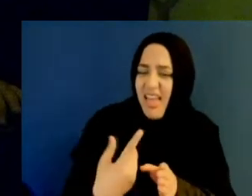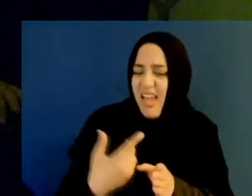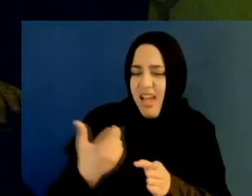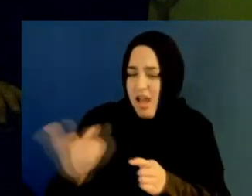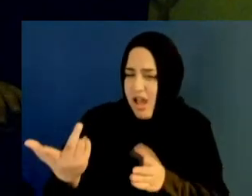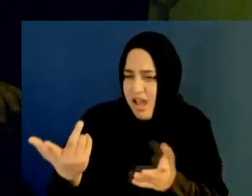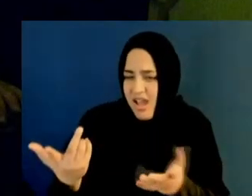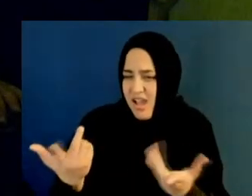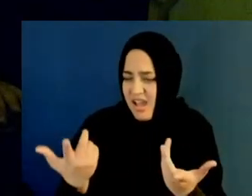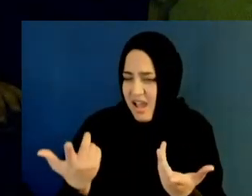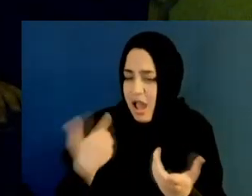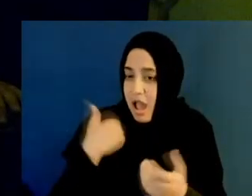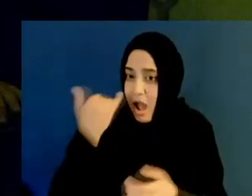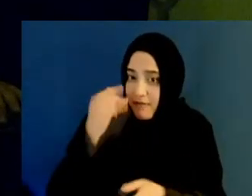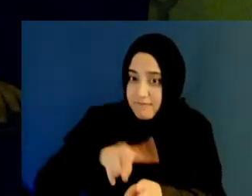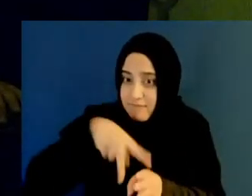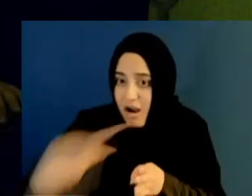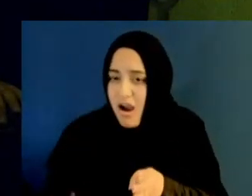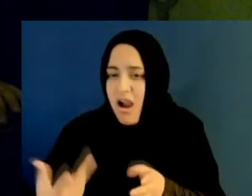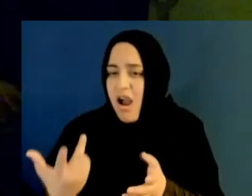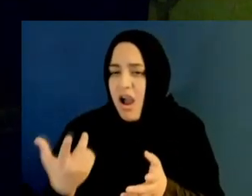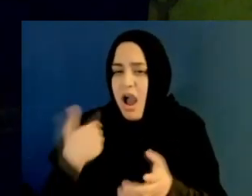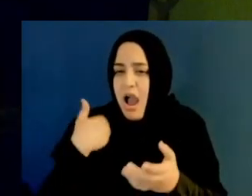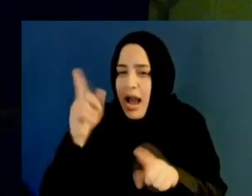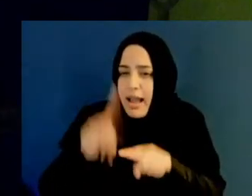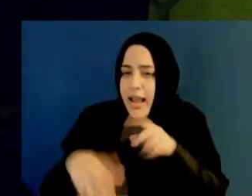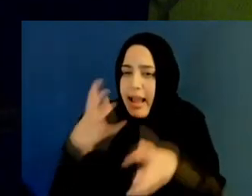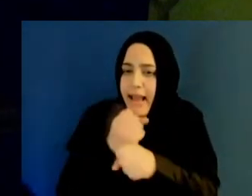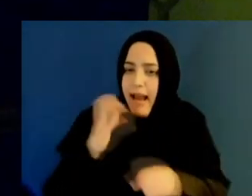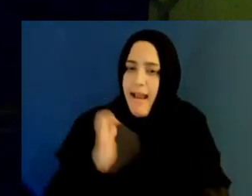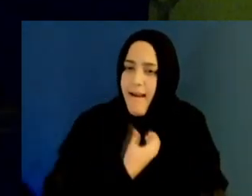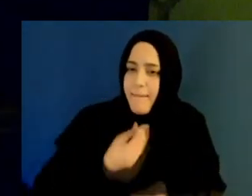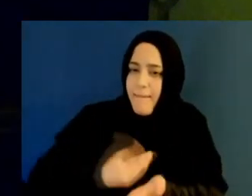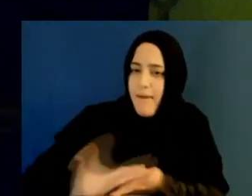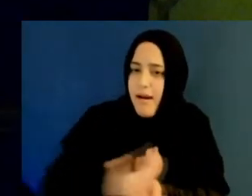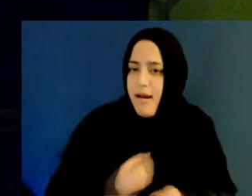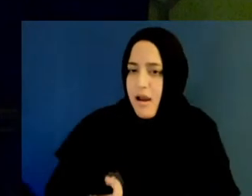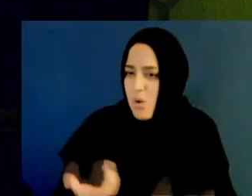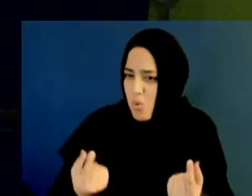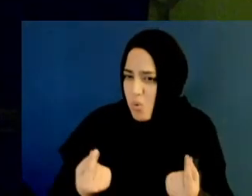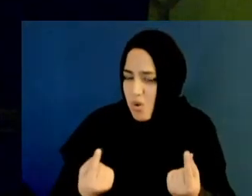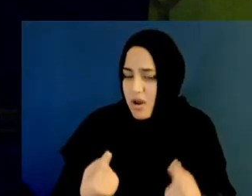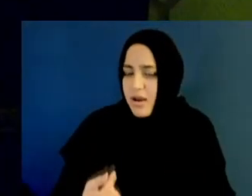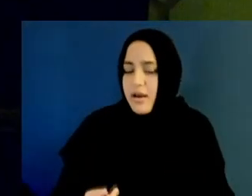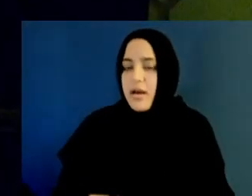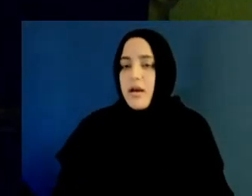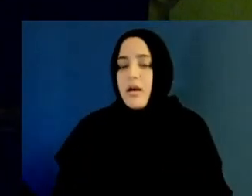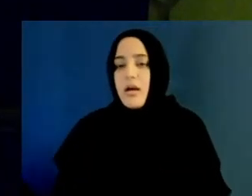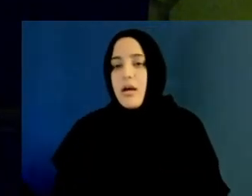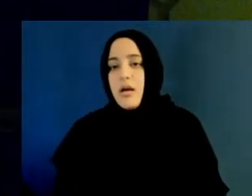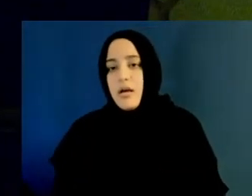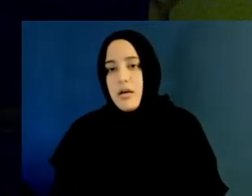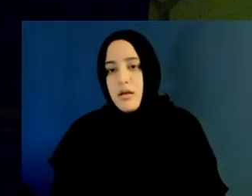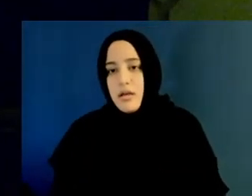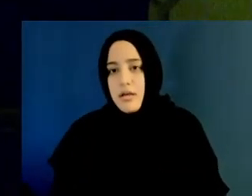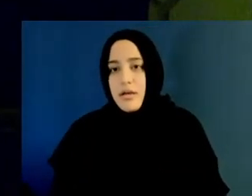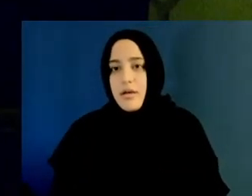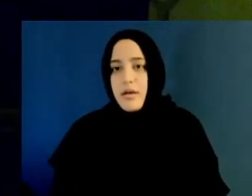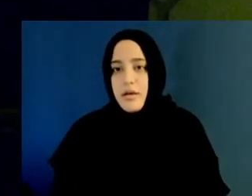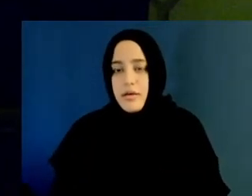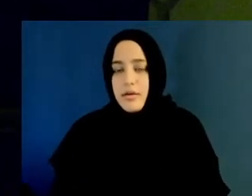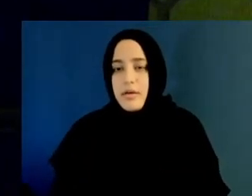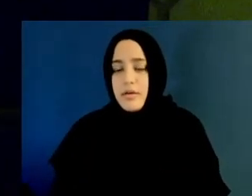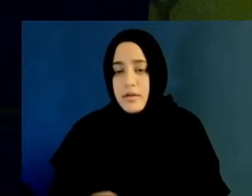Umar ibn Sa'd says, tie Zainul Abideen's feet to the stomach of the camel. This way, if he falls down,